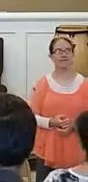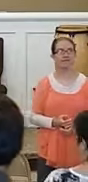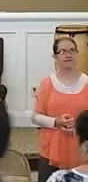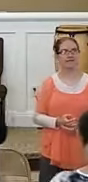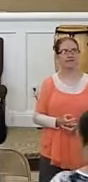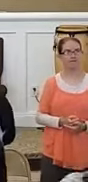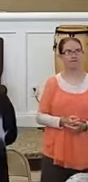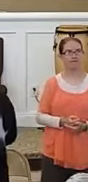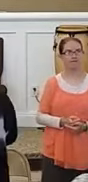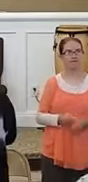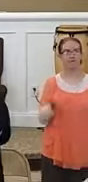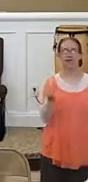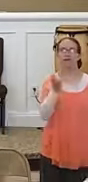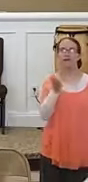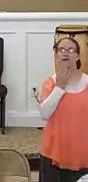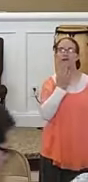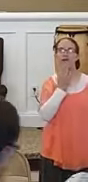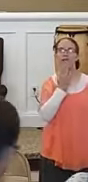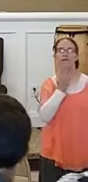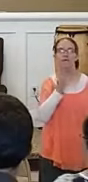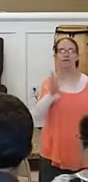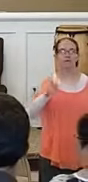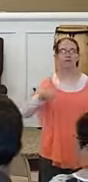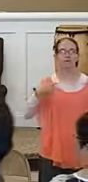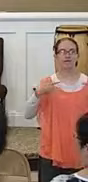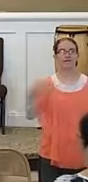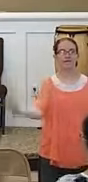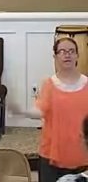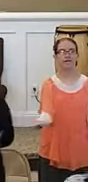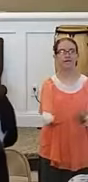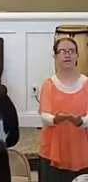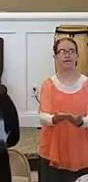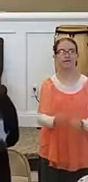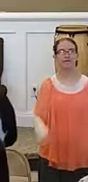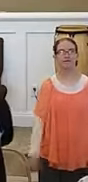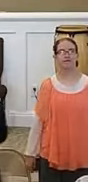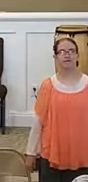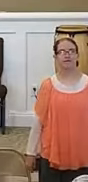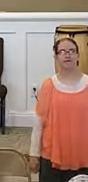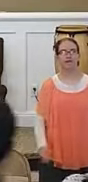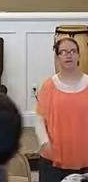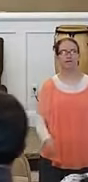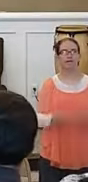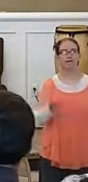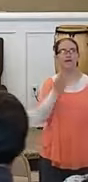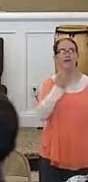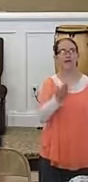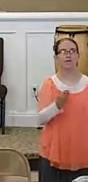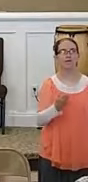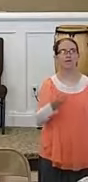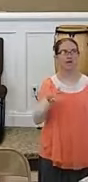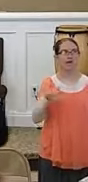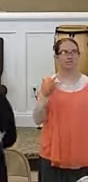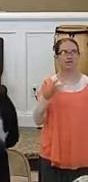Yes. And we are so grateful for what we feel. Hallelujah. I said I'm grateful for what I